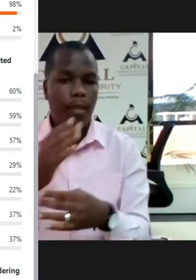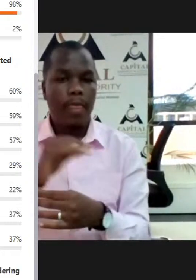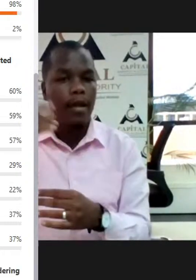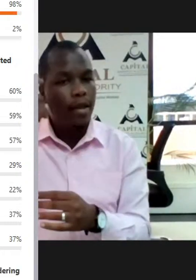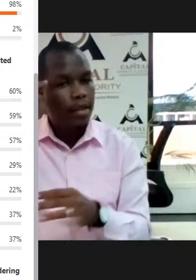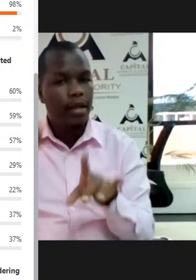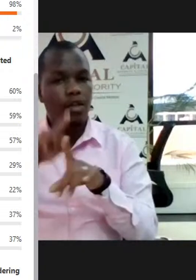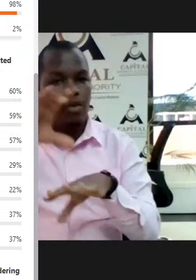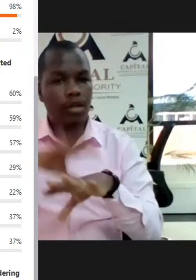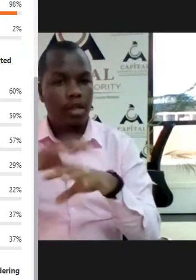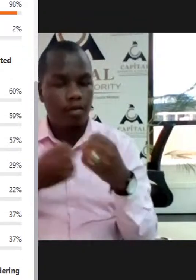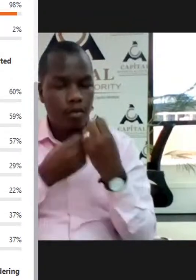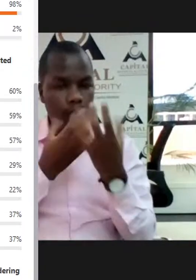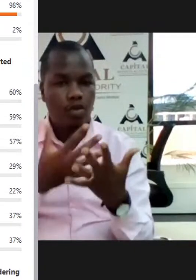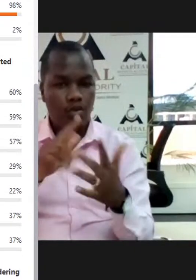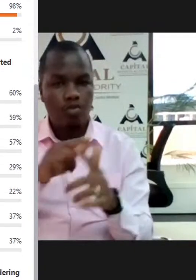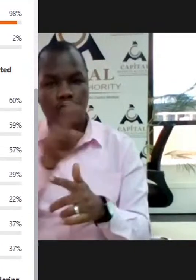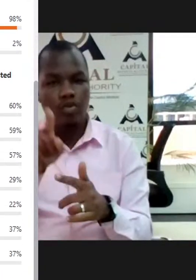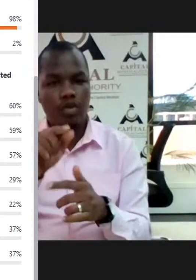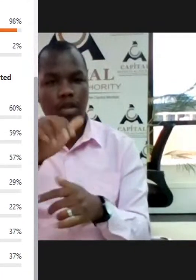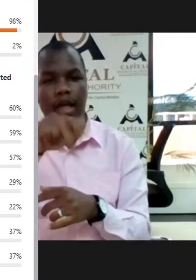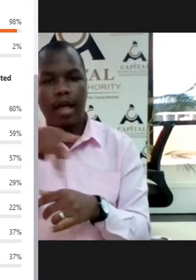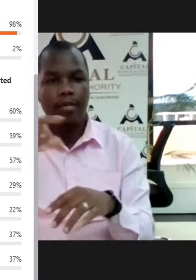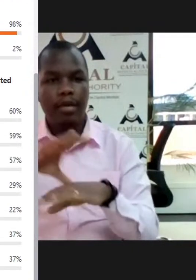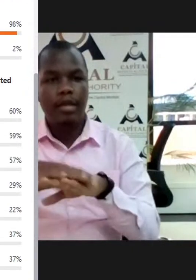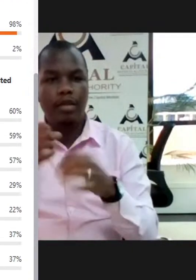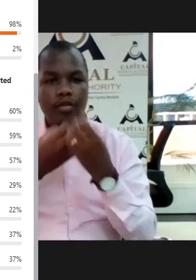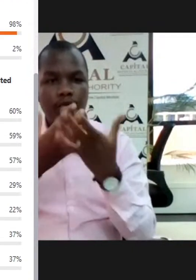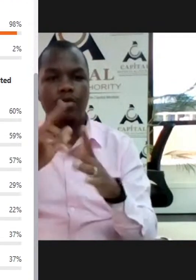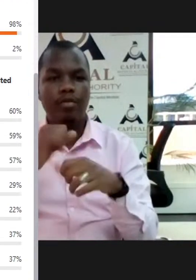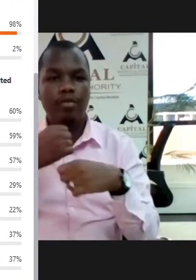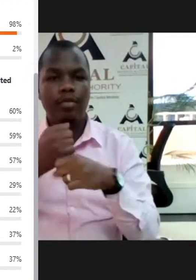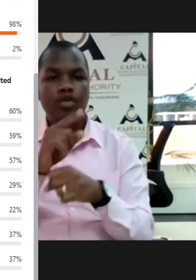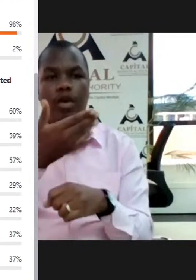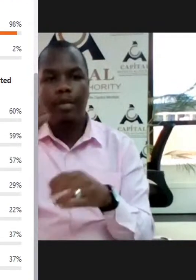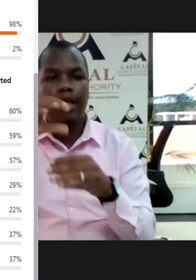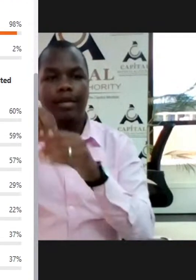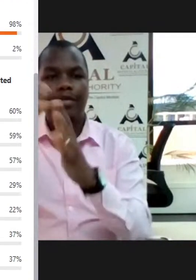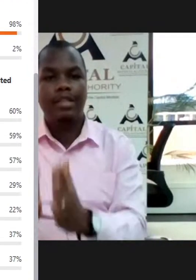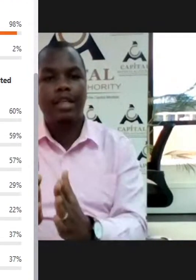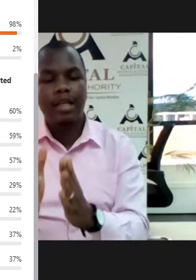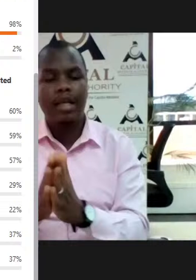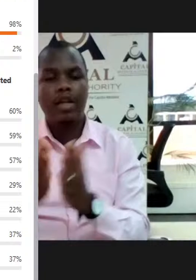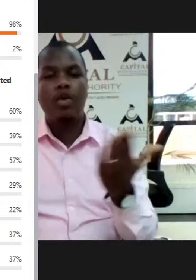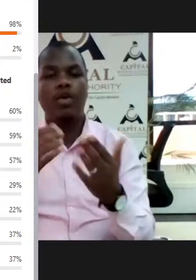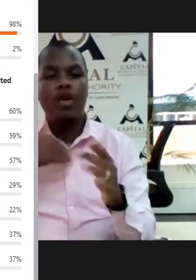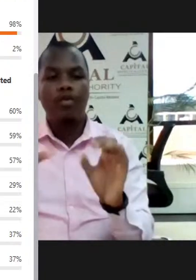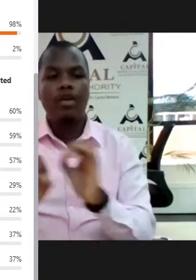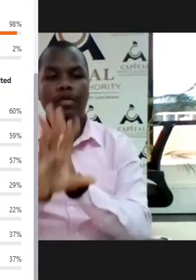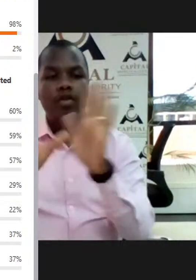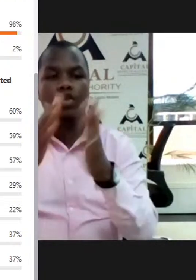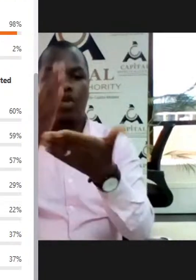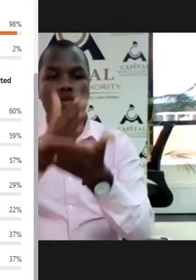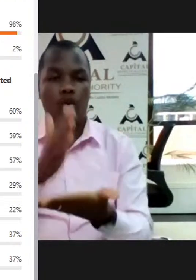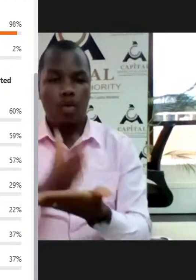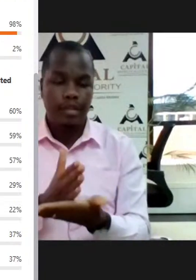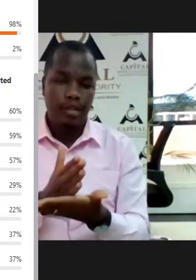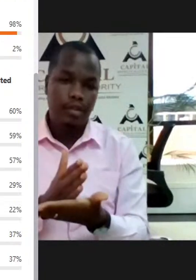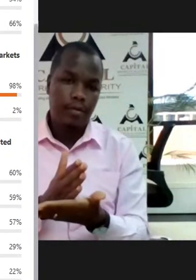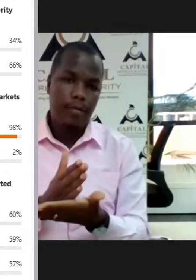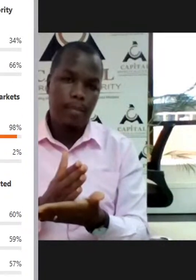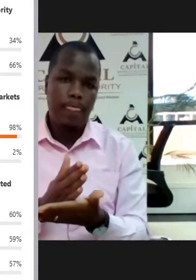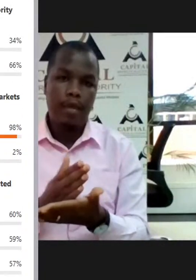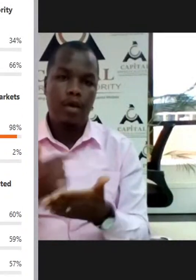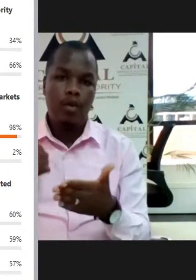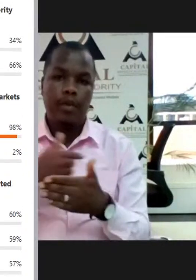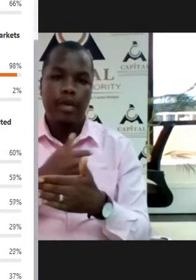you get into these apps and get this information, then it makes you a better investor. And where you have clarifications, of course, we are